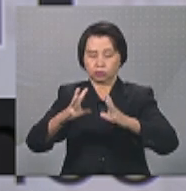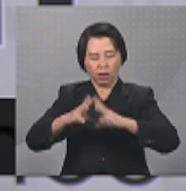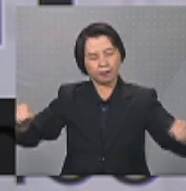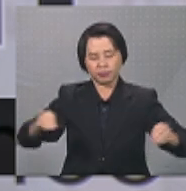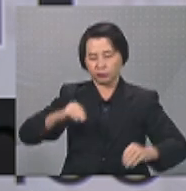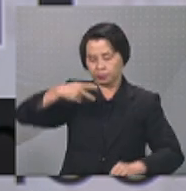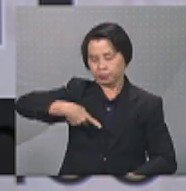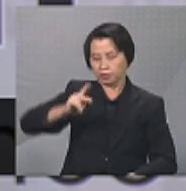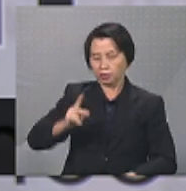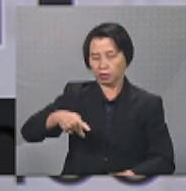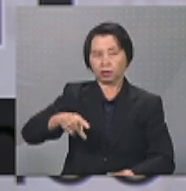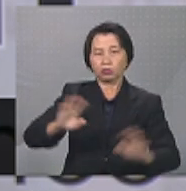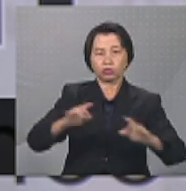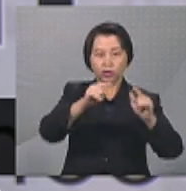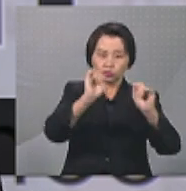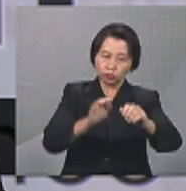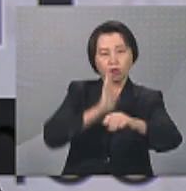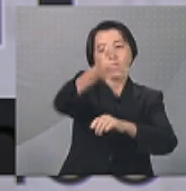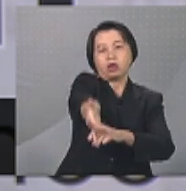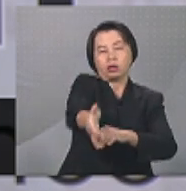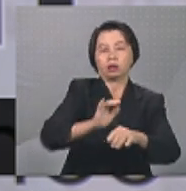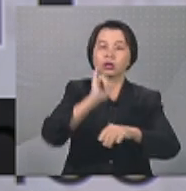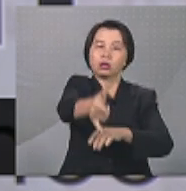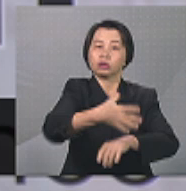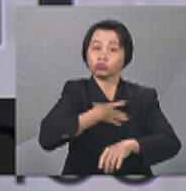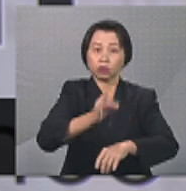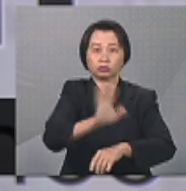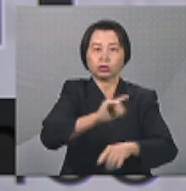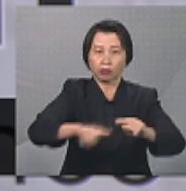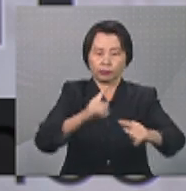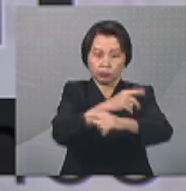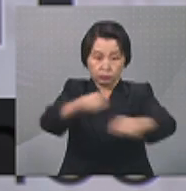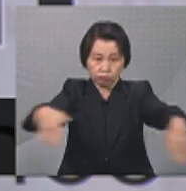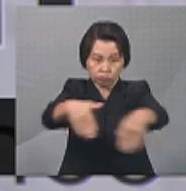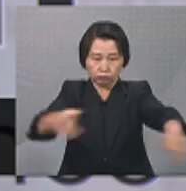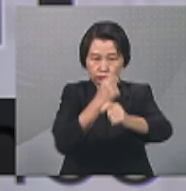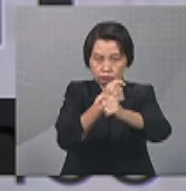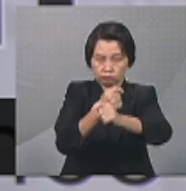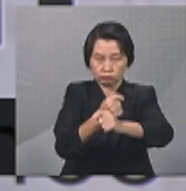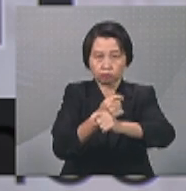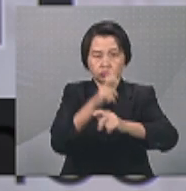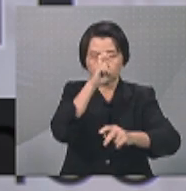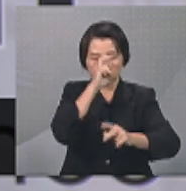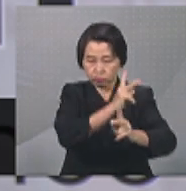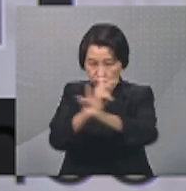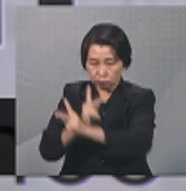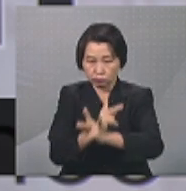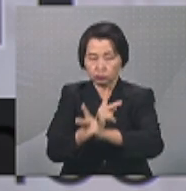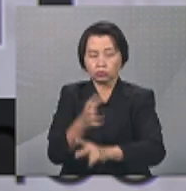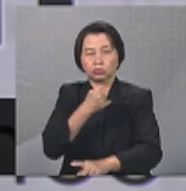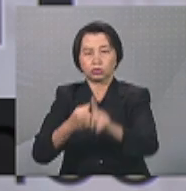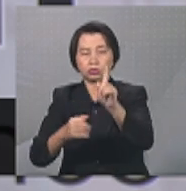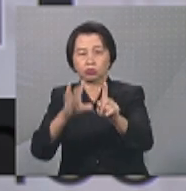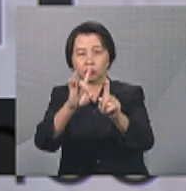mean that we're going to lift the border control. In fact, we need to strengthen the border control. As you can see, that more than 180 countries